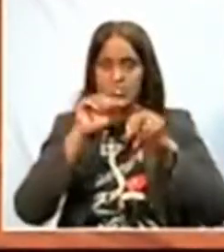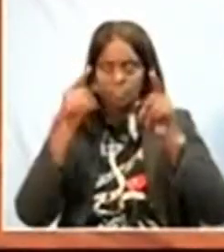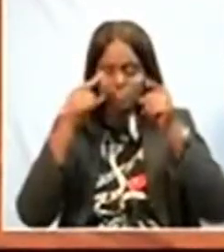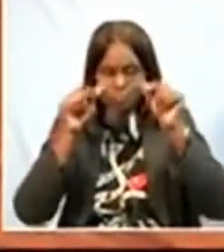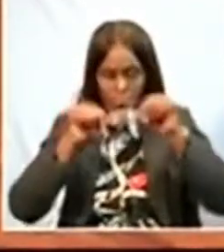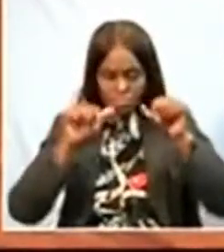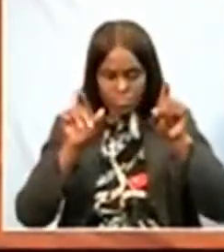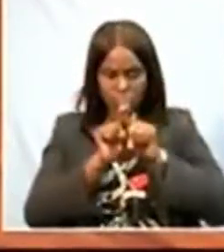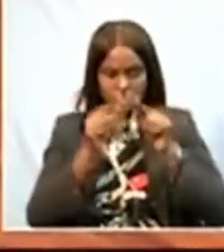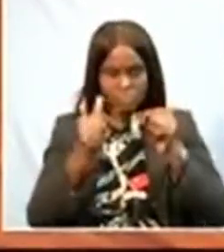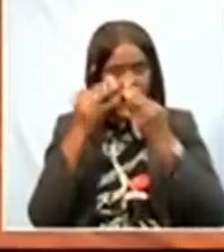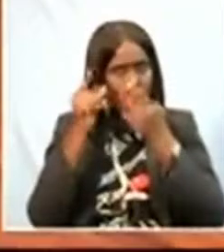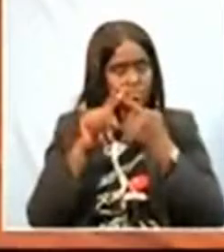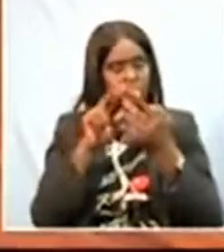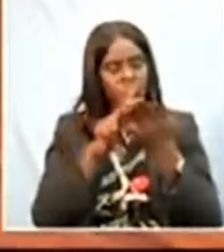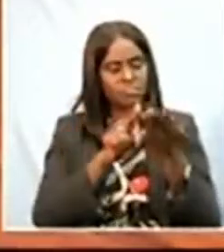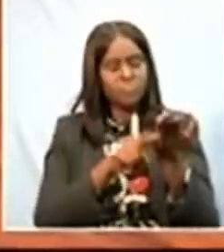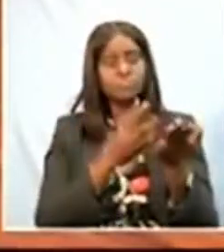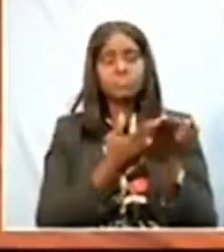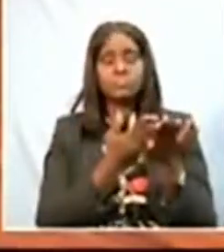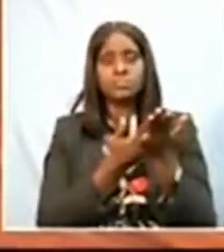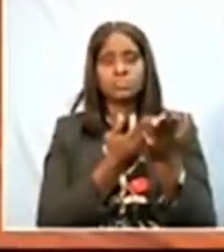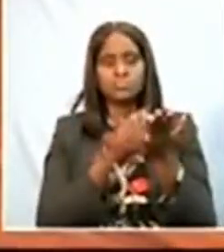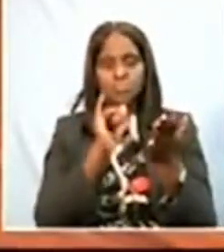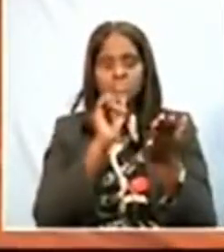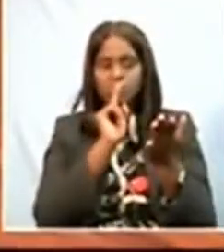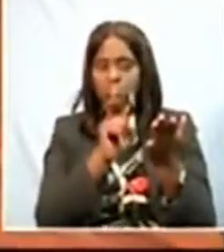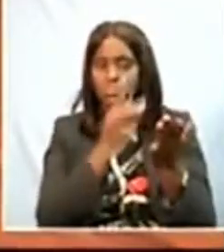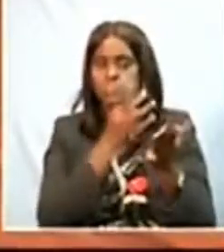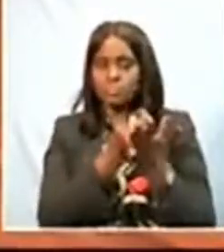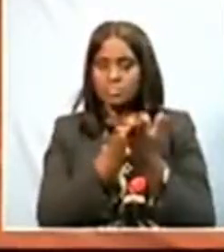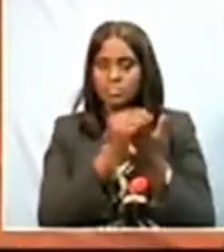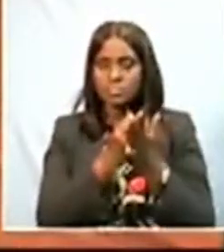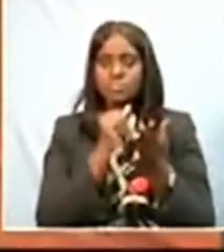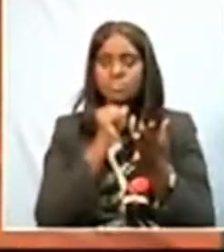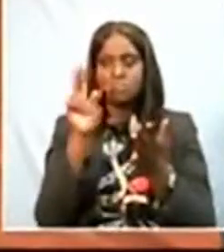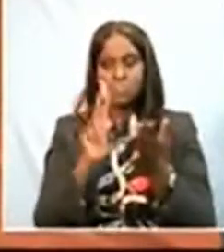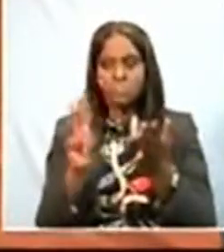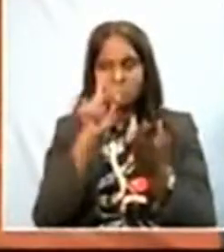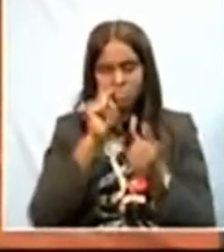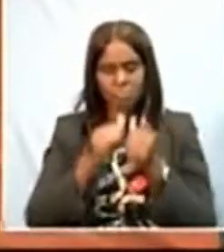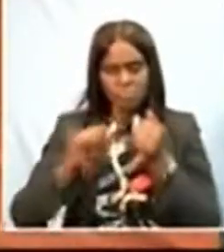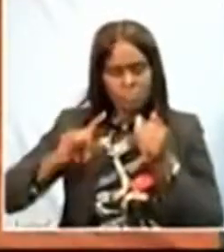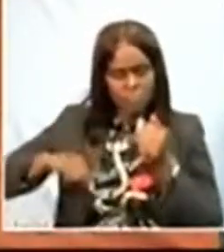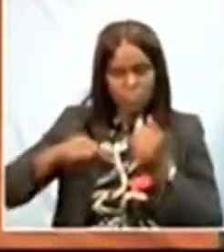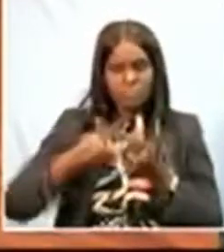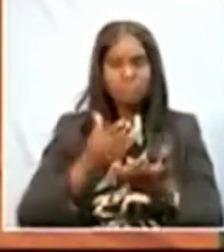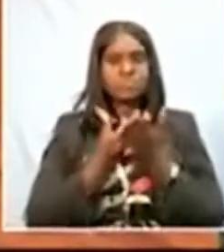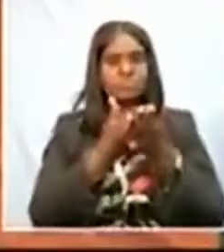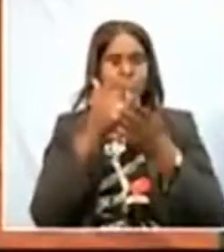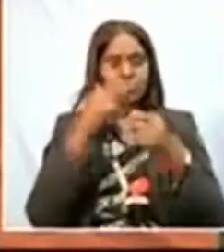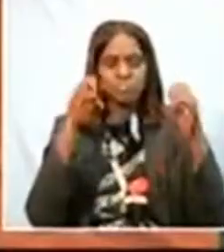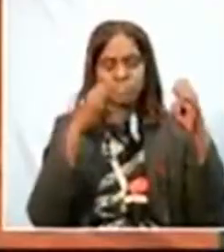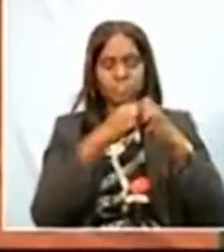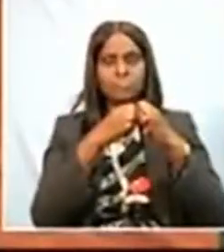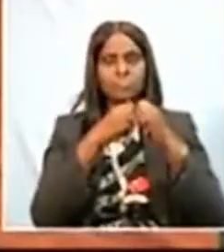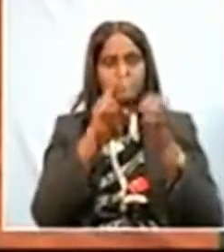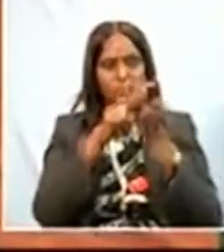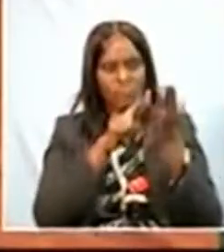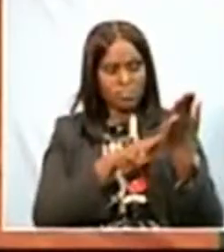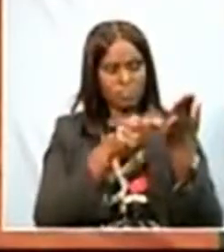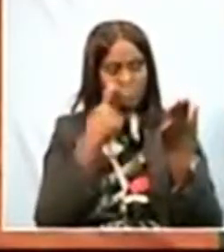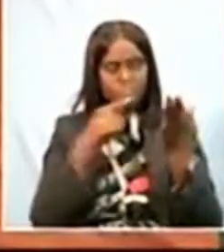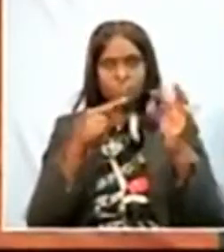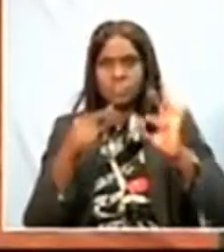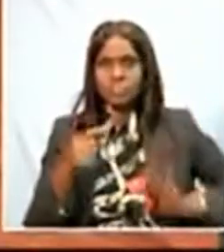auditor and wishes to report that the unspent funds on grant was due to late submission of bank details by